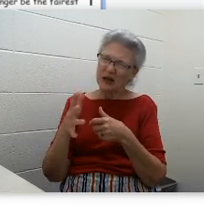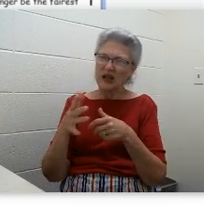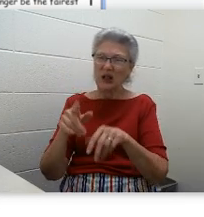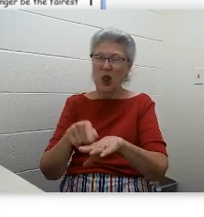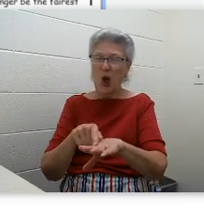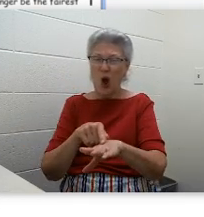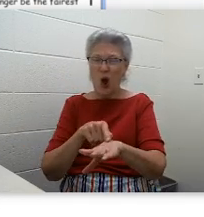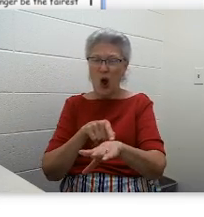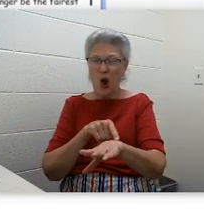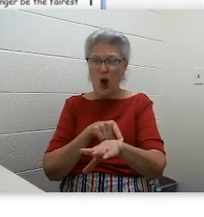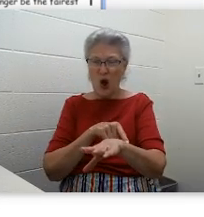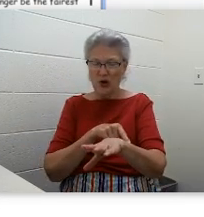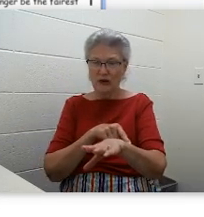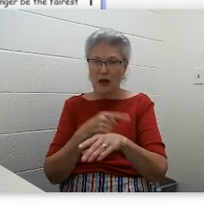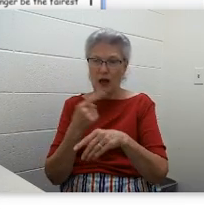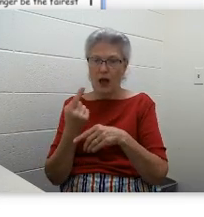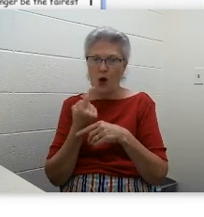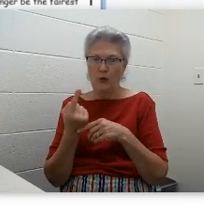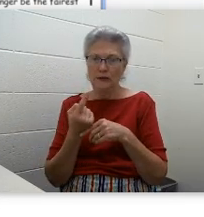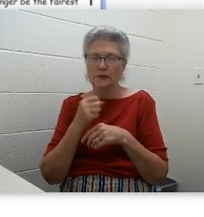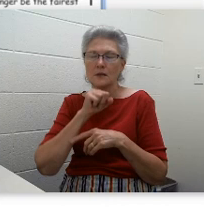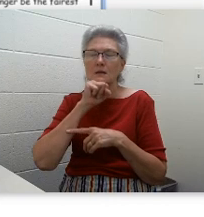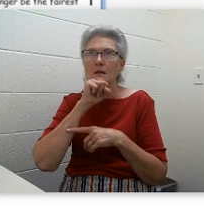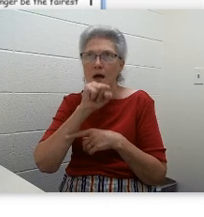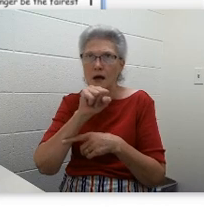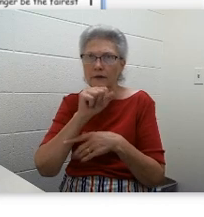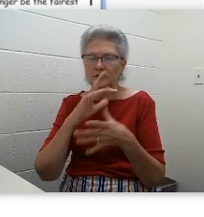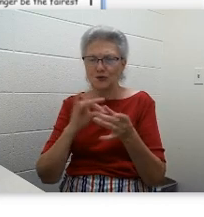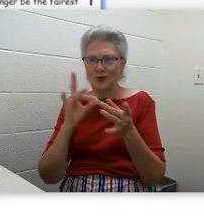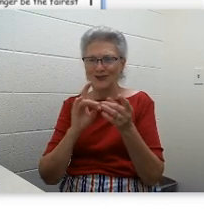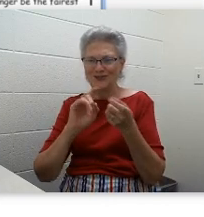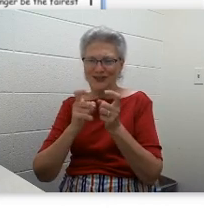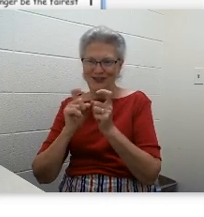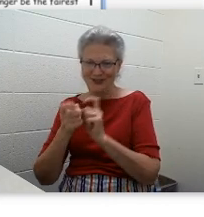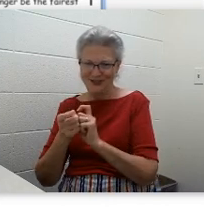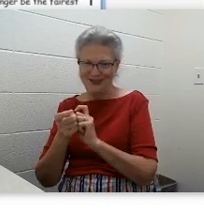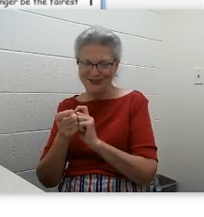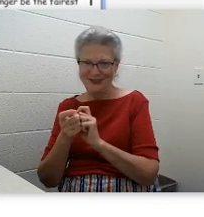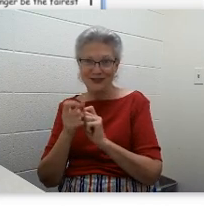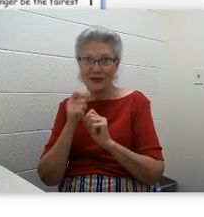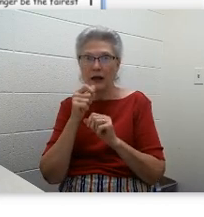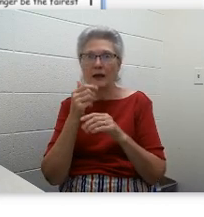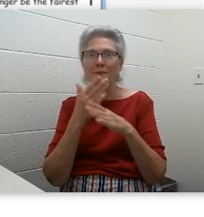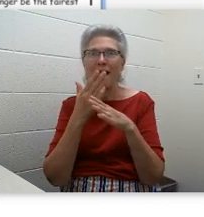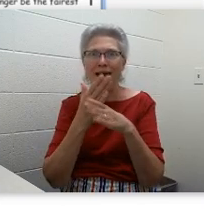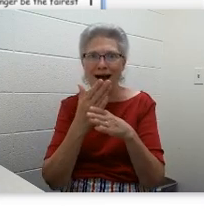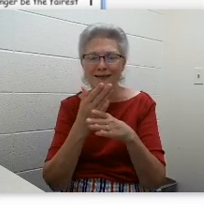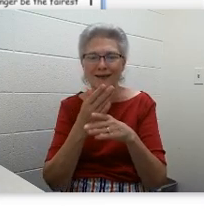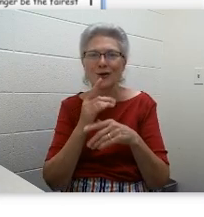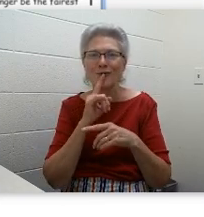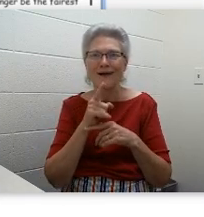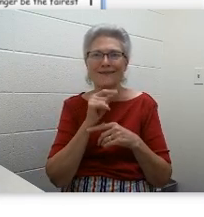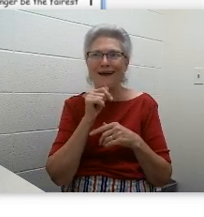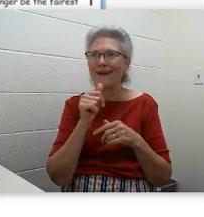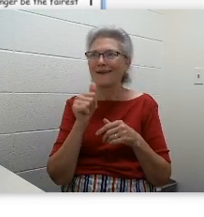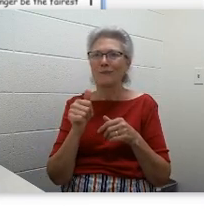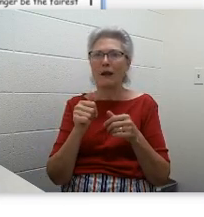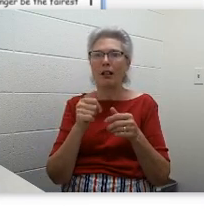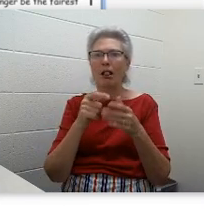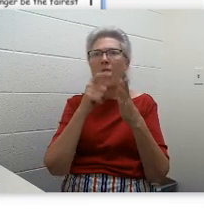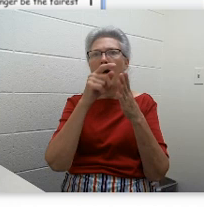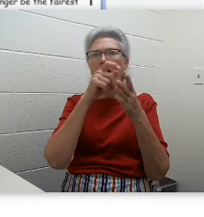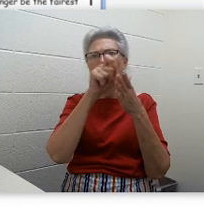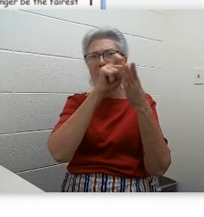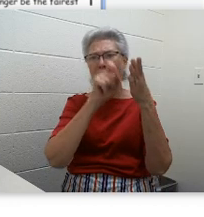long. I always love, stories and changing them up. So don't get intimidated. It, doesn't have to be this long, but just